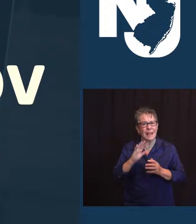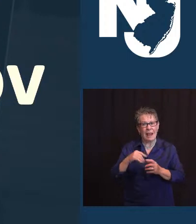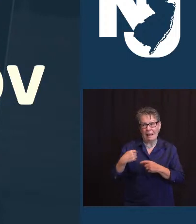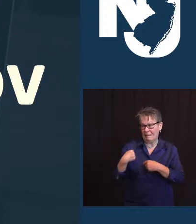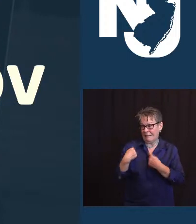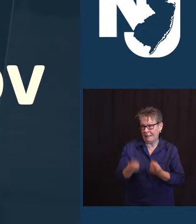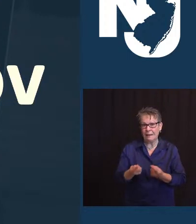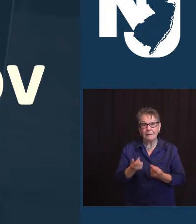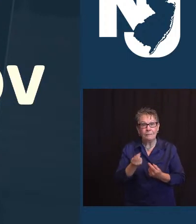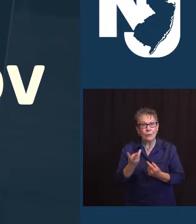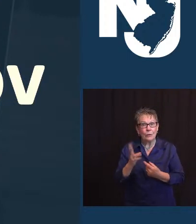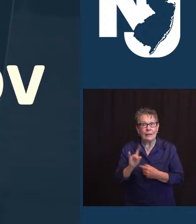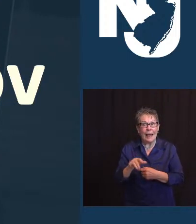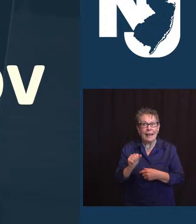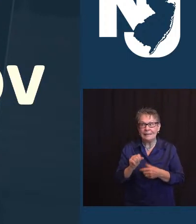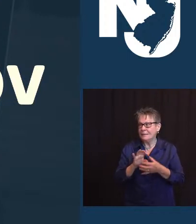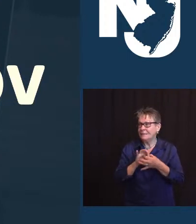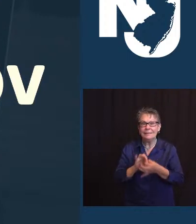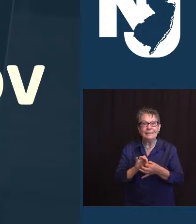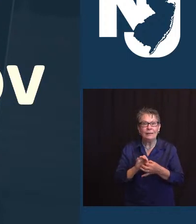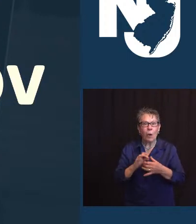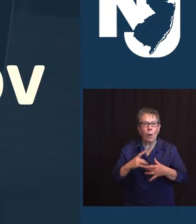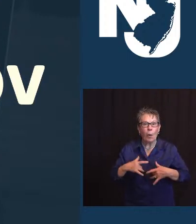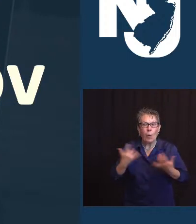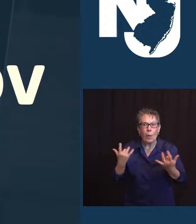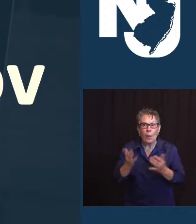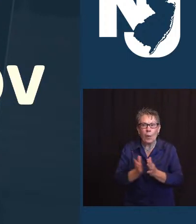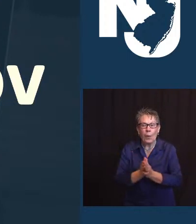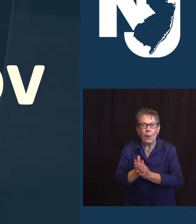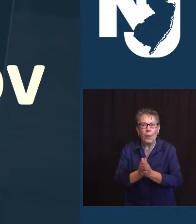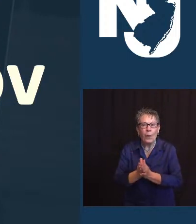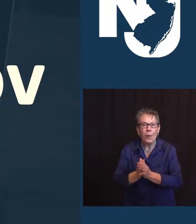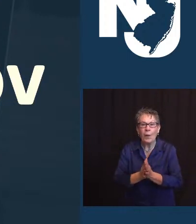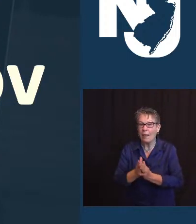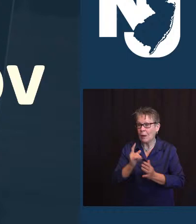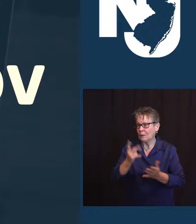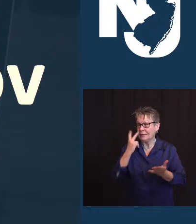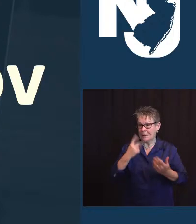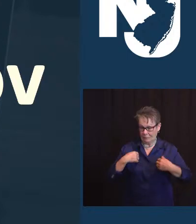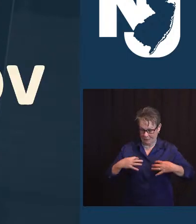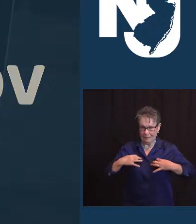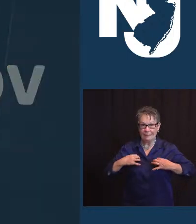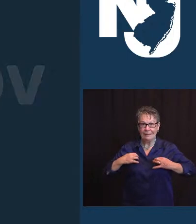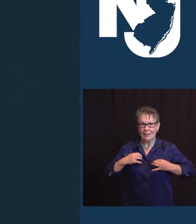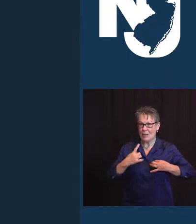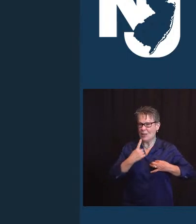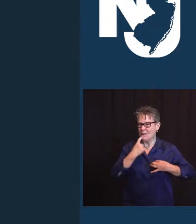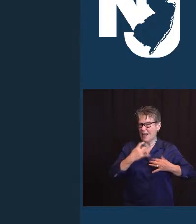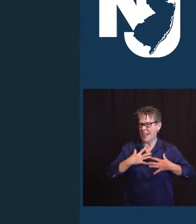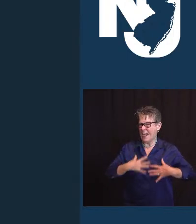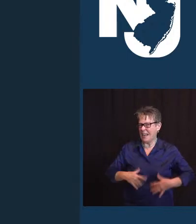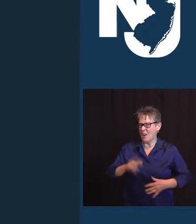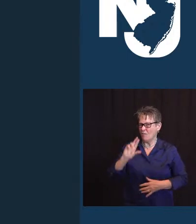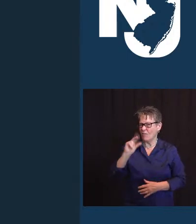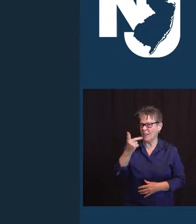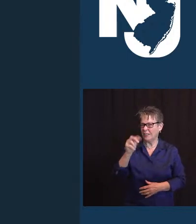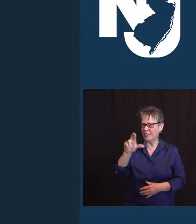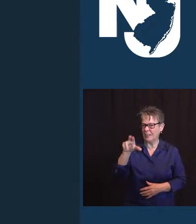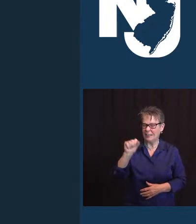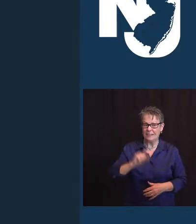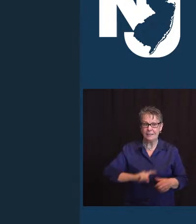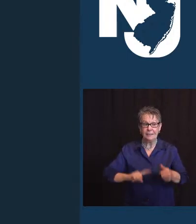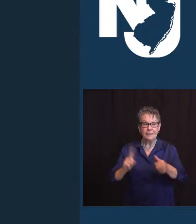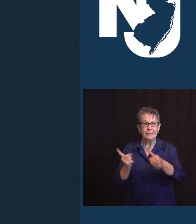collegiate athletes, whether they wear our colors or call our state home. First, let's recap the remarkable story